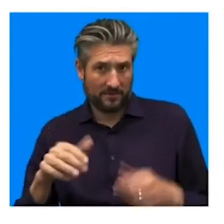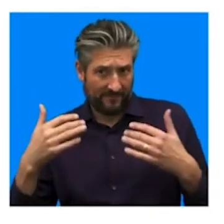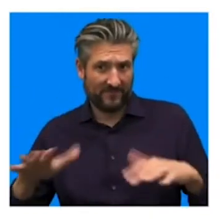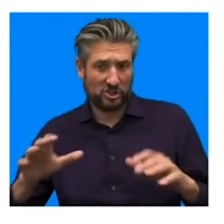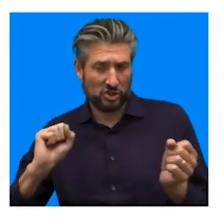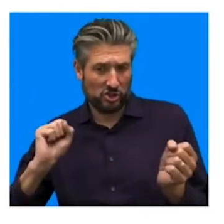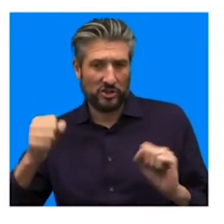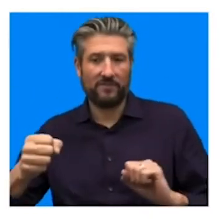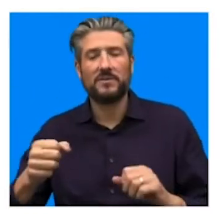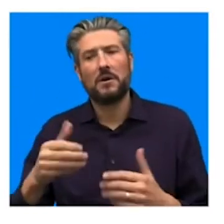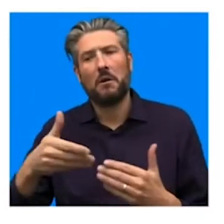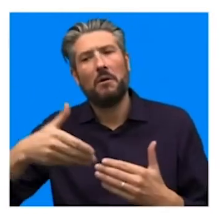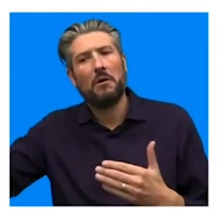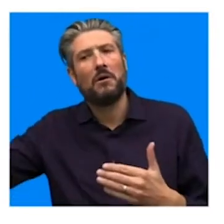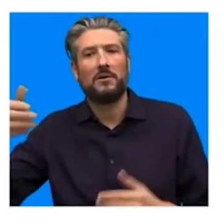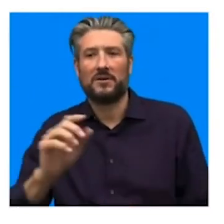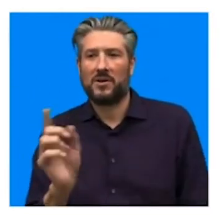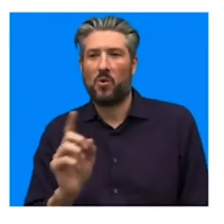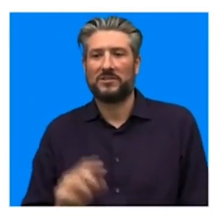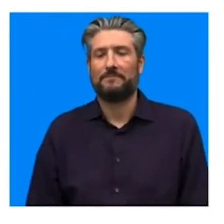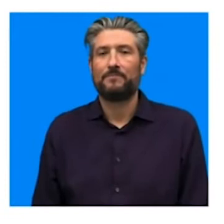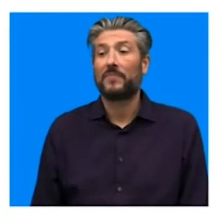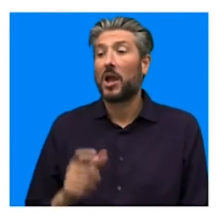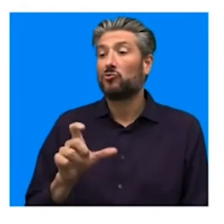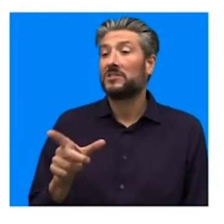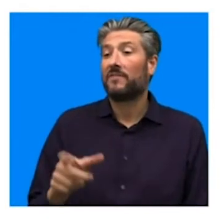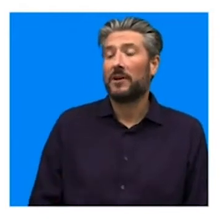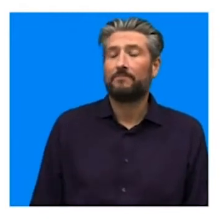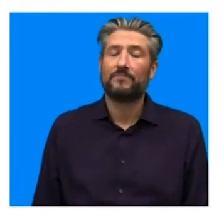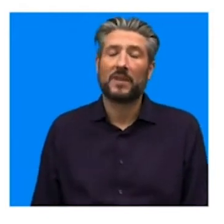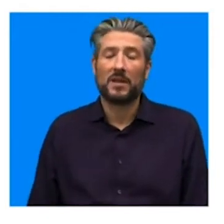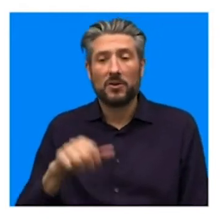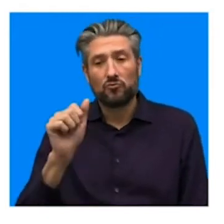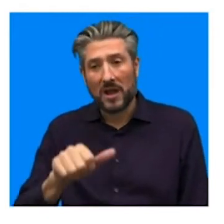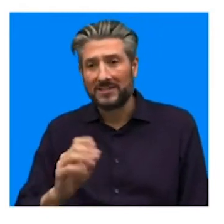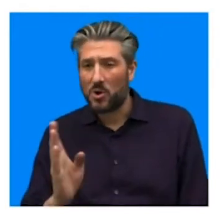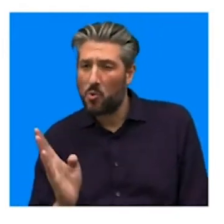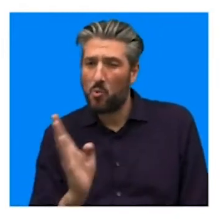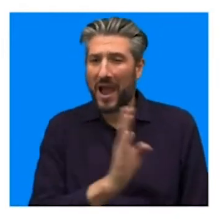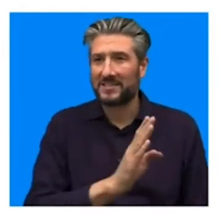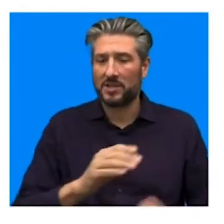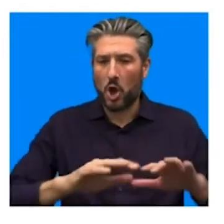Christopher. Yeah, representing that with that West Coast, one of those West Coast hotspots,